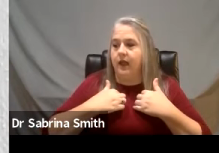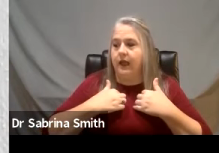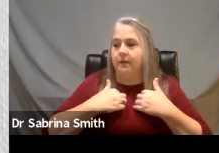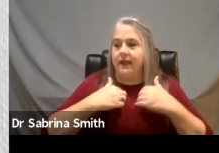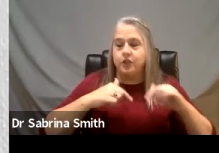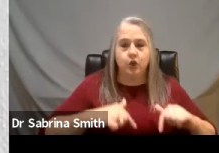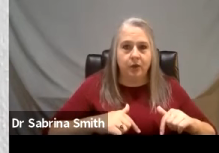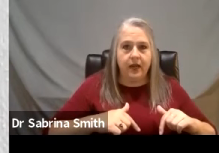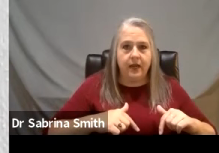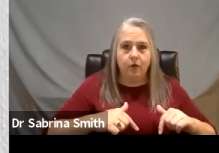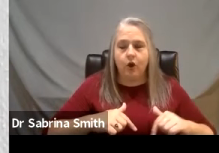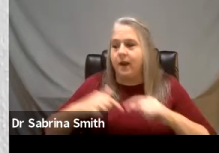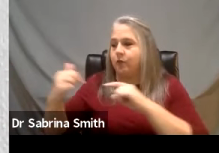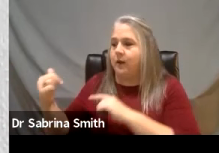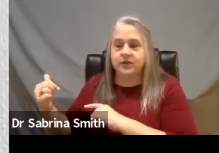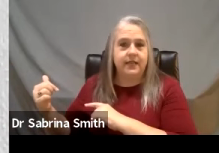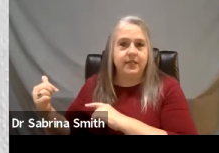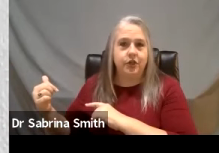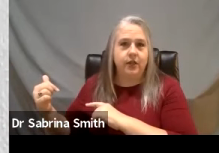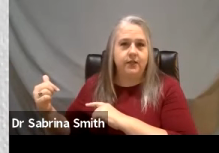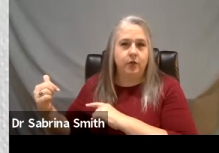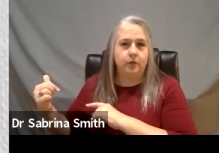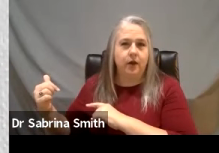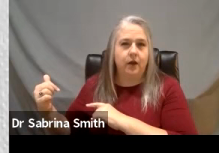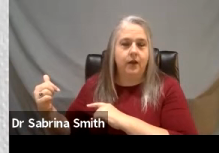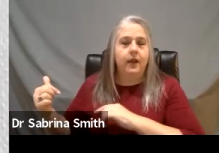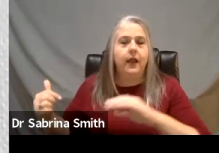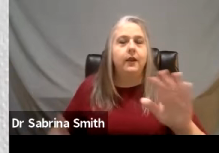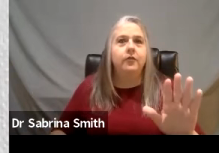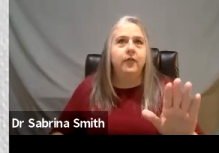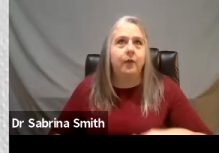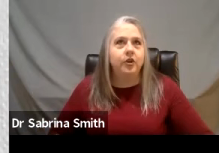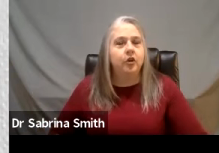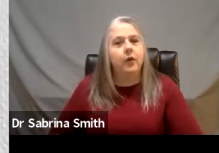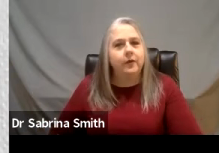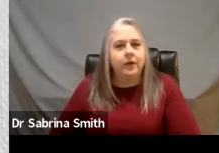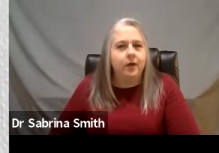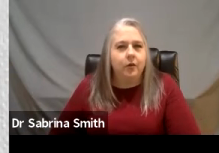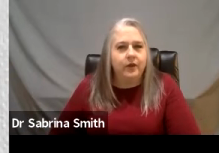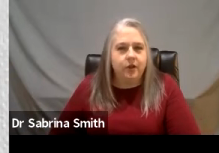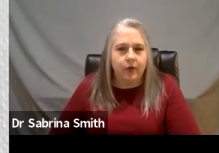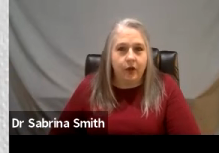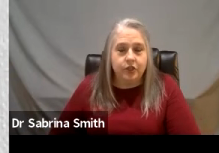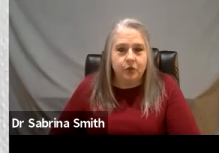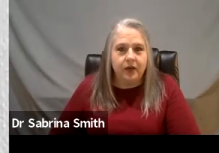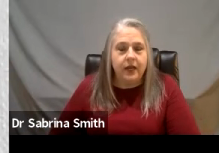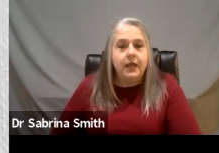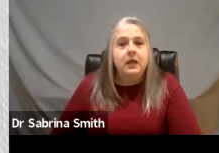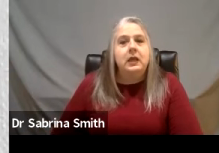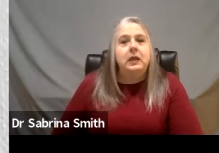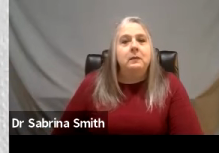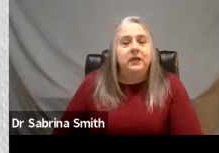am I interpreting or am I representing your consumer? And that when you're going, well, no, aren't we all